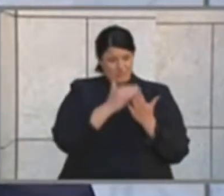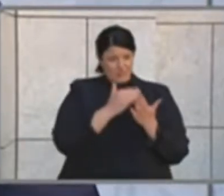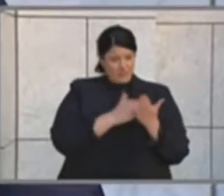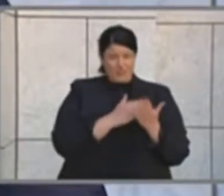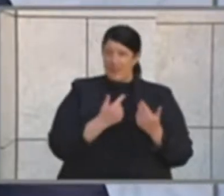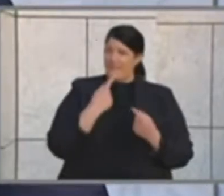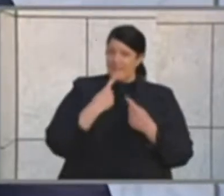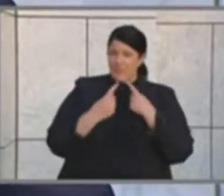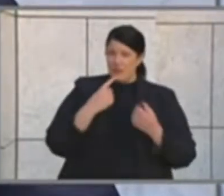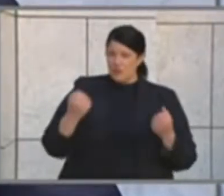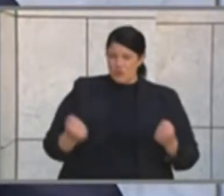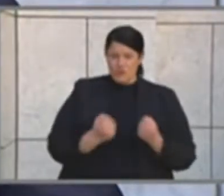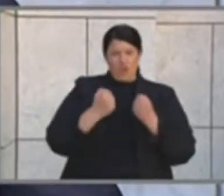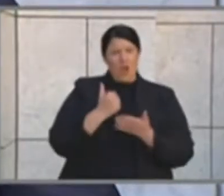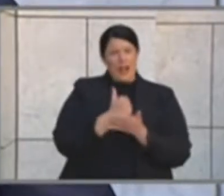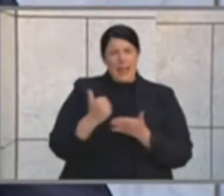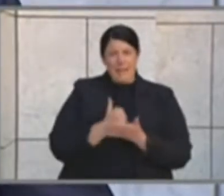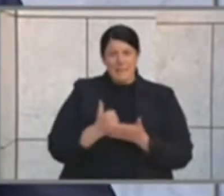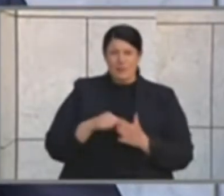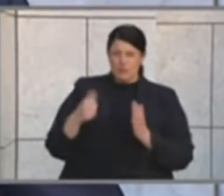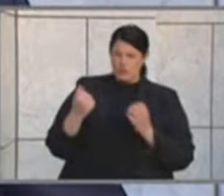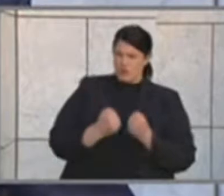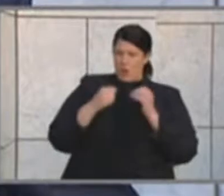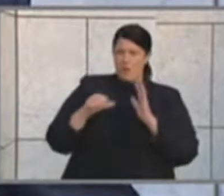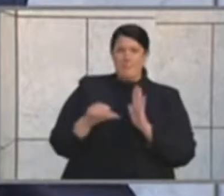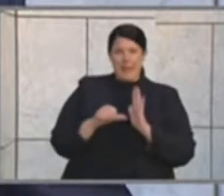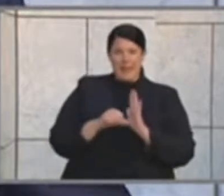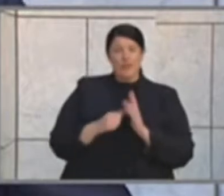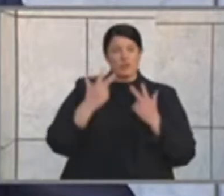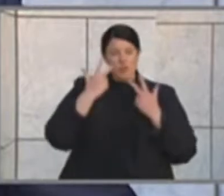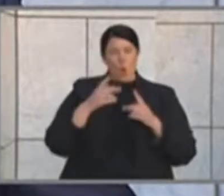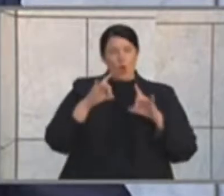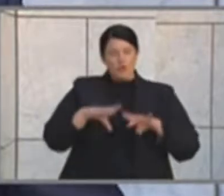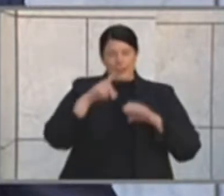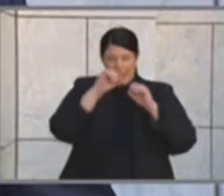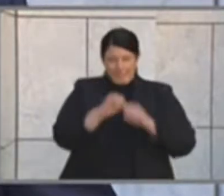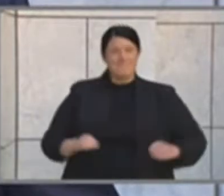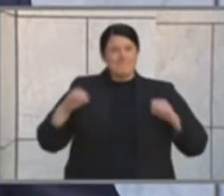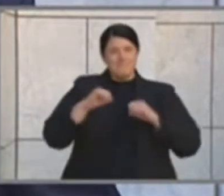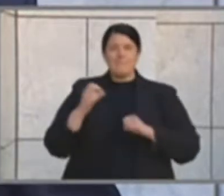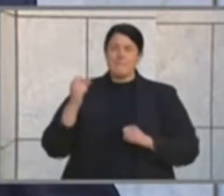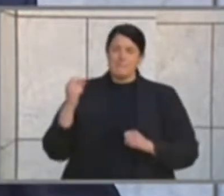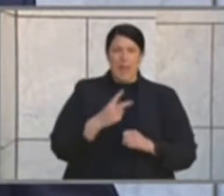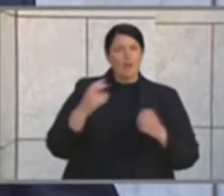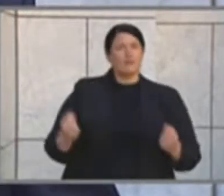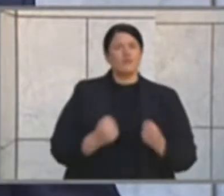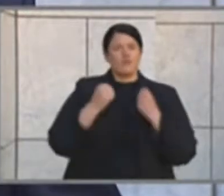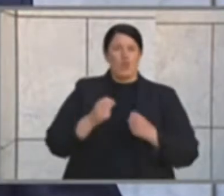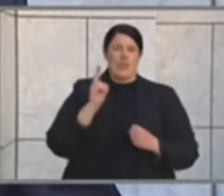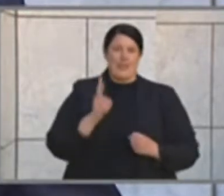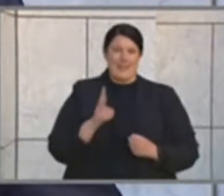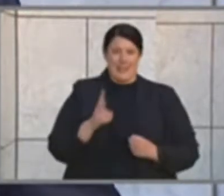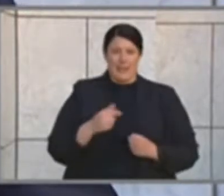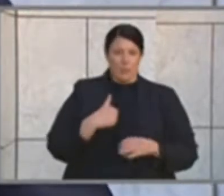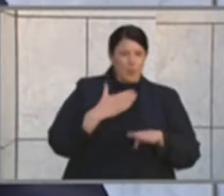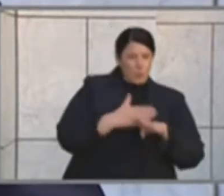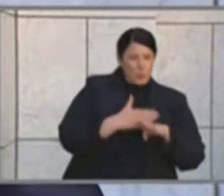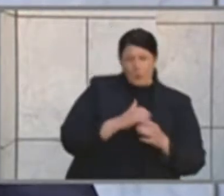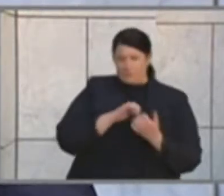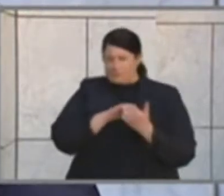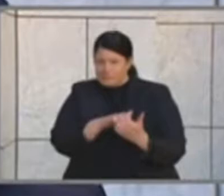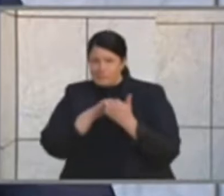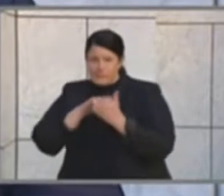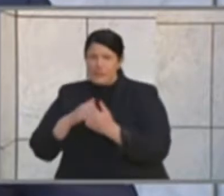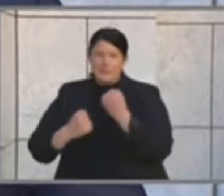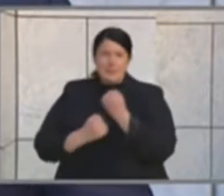It shows the resilience of Australians to bounce back, to recover, to work, to support each other,